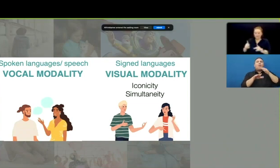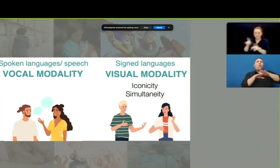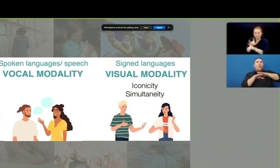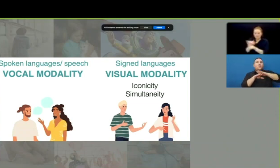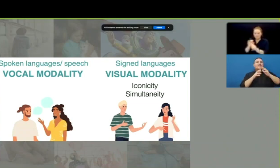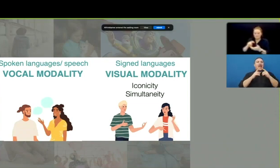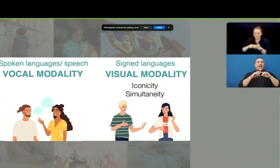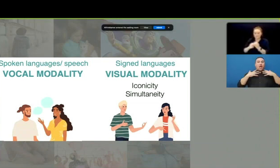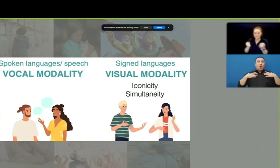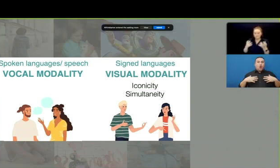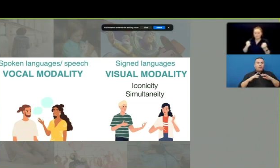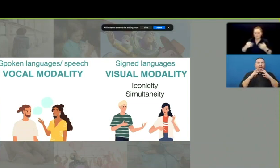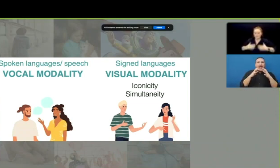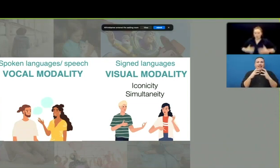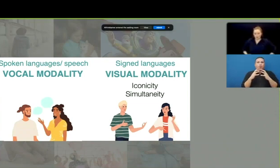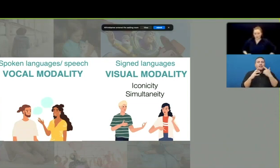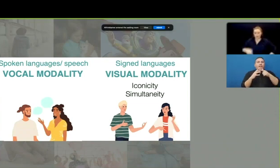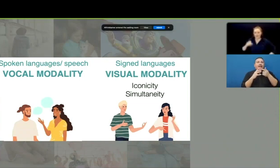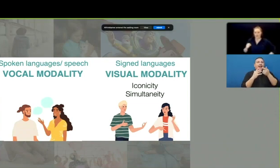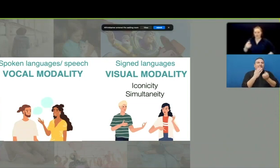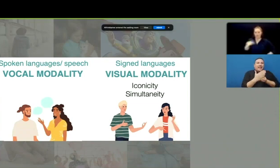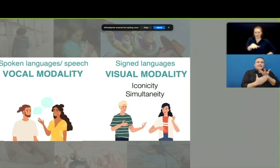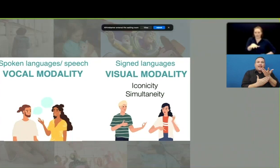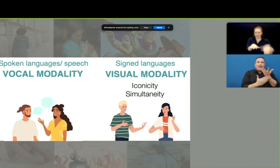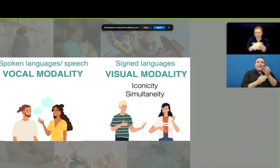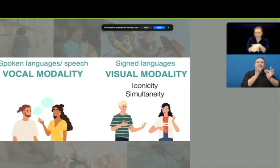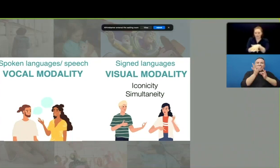to express distinct meanings.